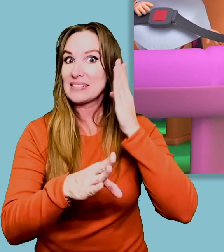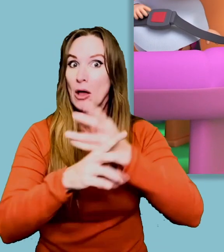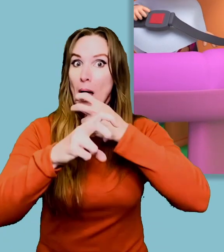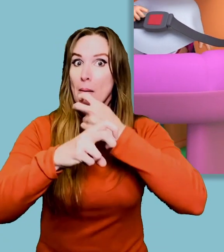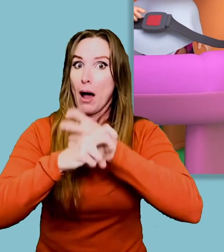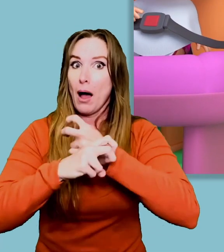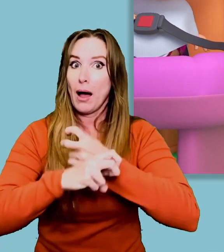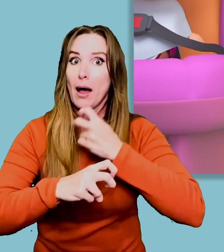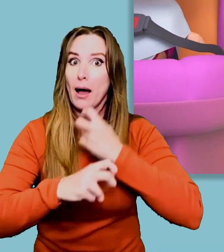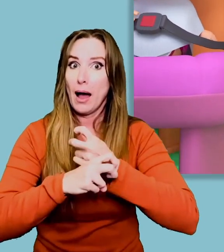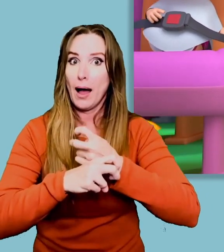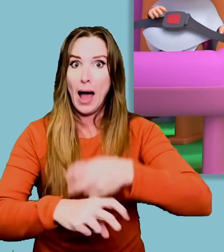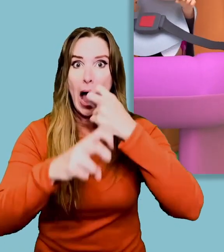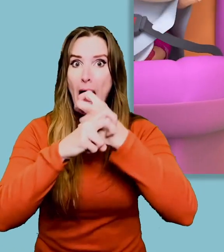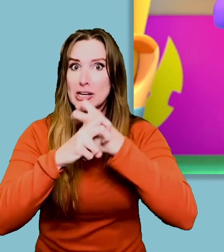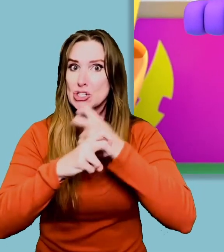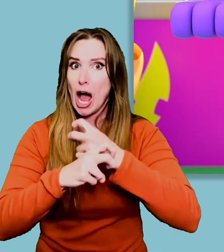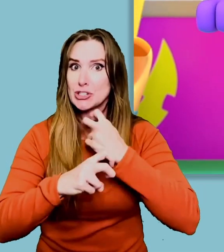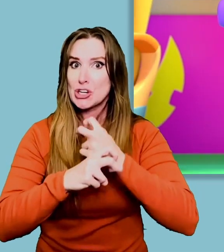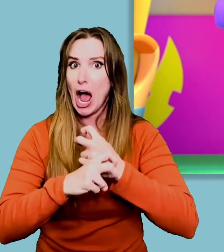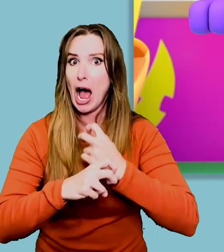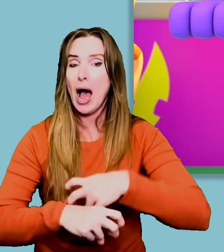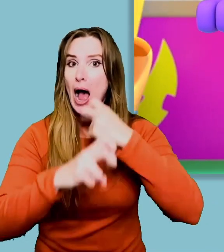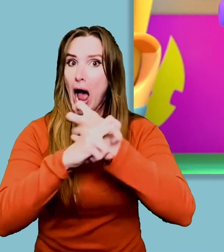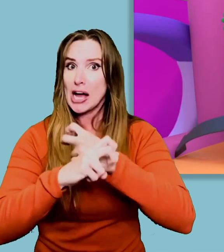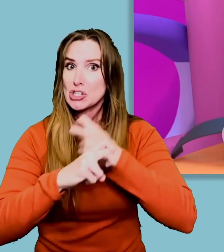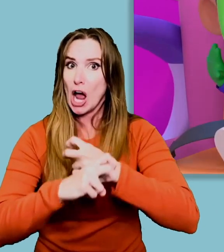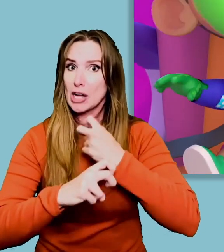The skelly on the bus goes.